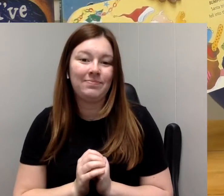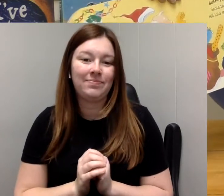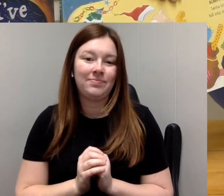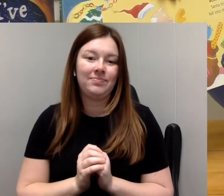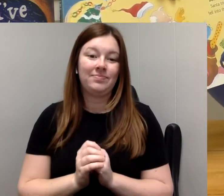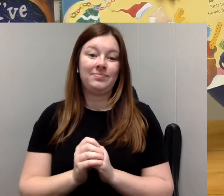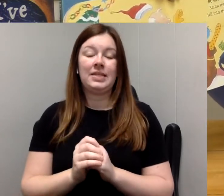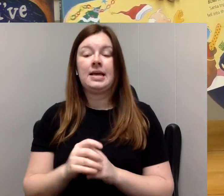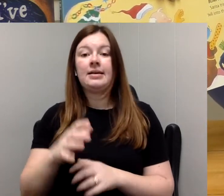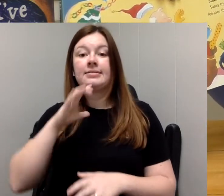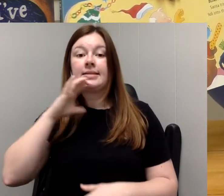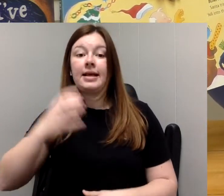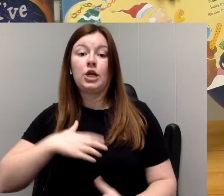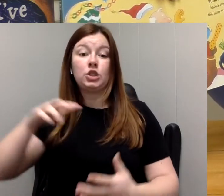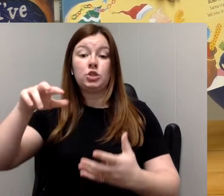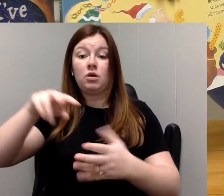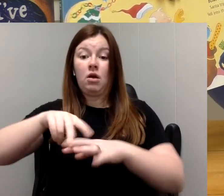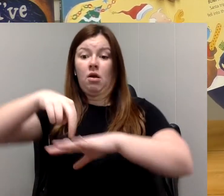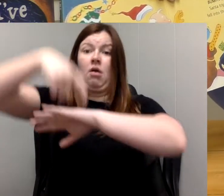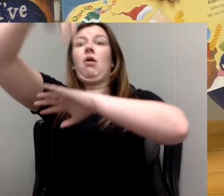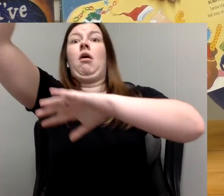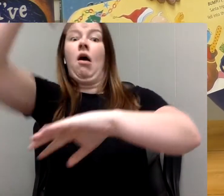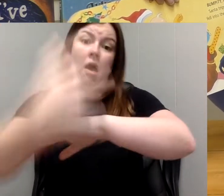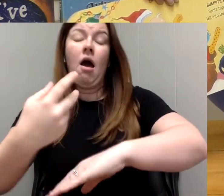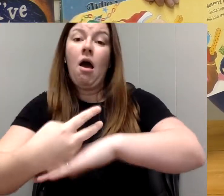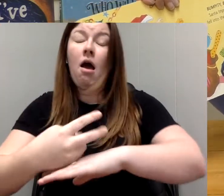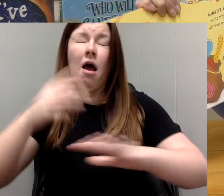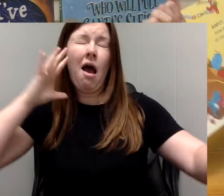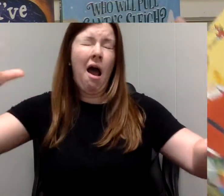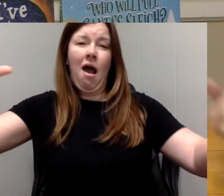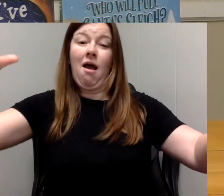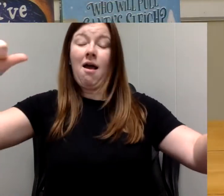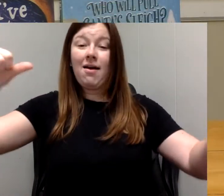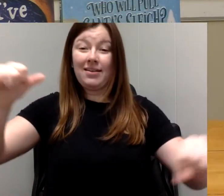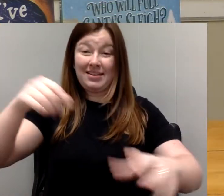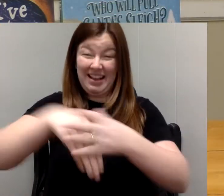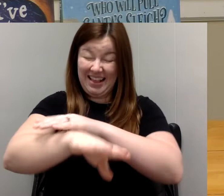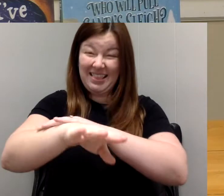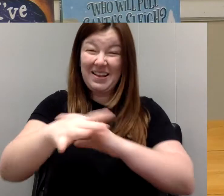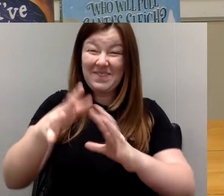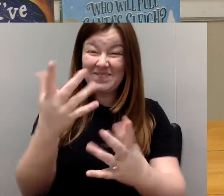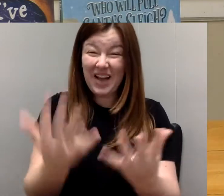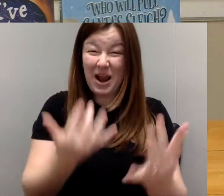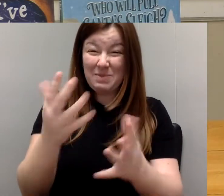Bumpity bump, crash. Santa tripped, skidded, and fell into the fireplace.